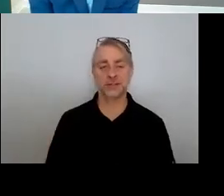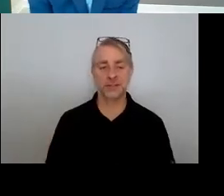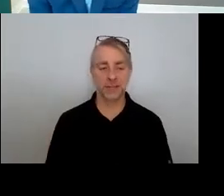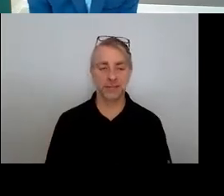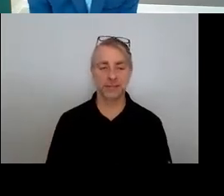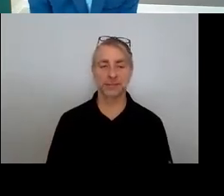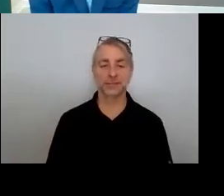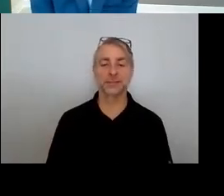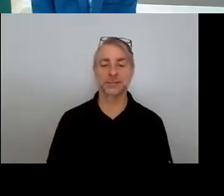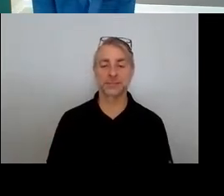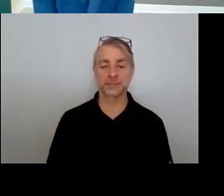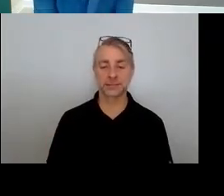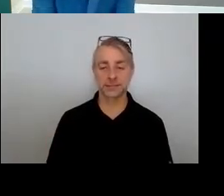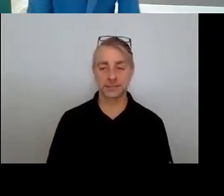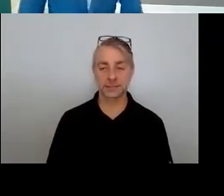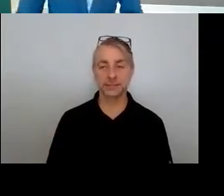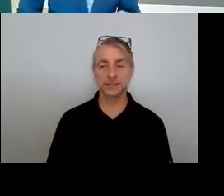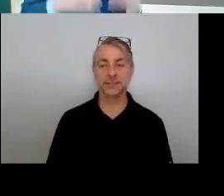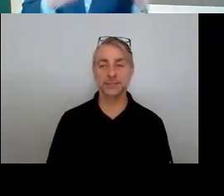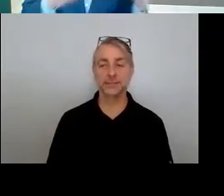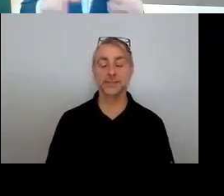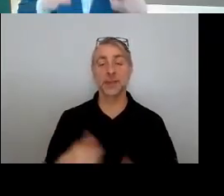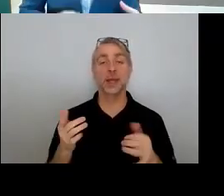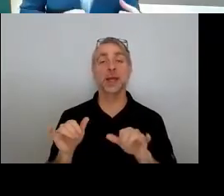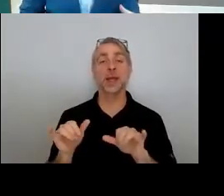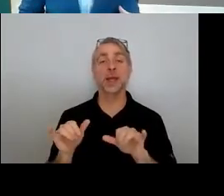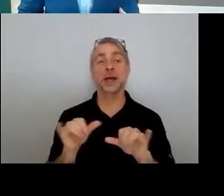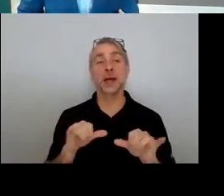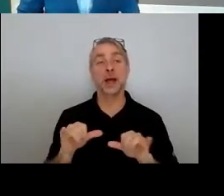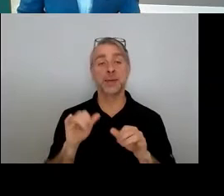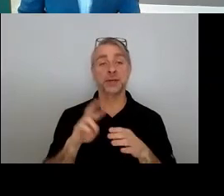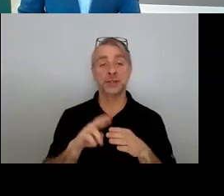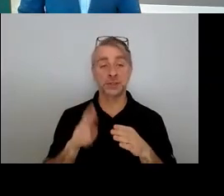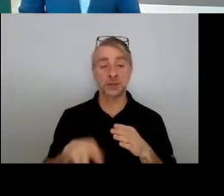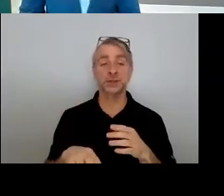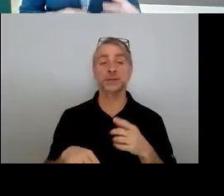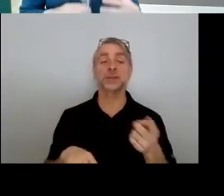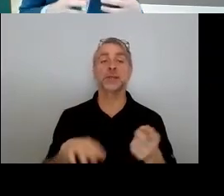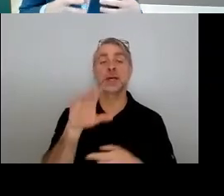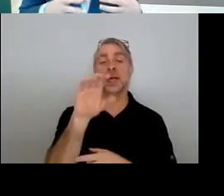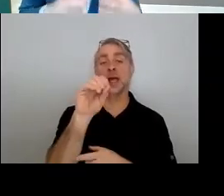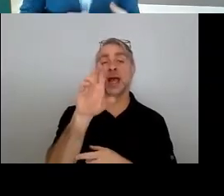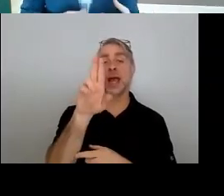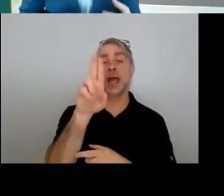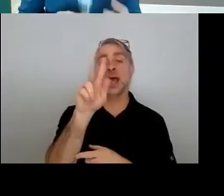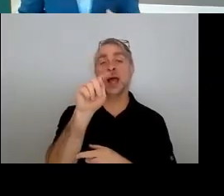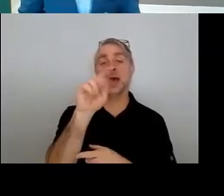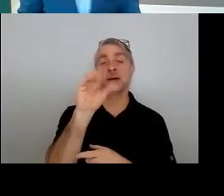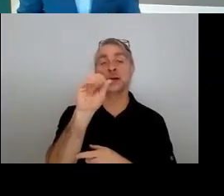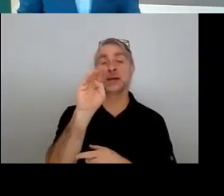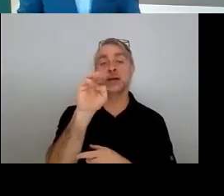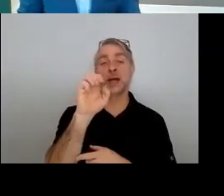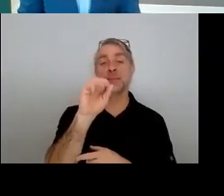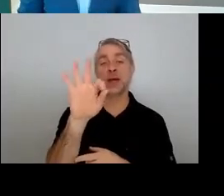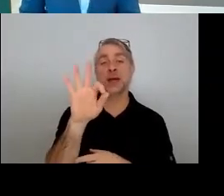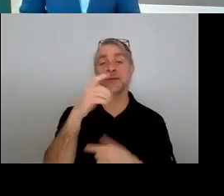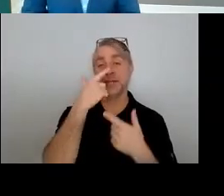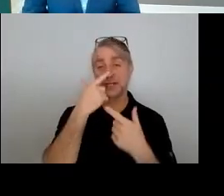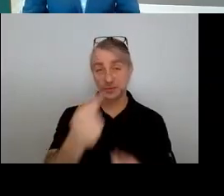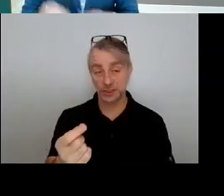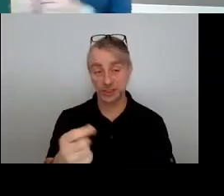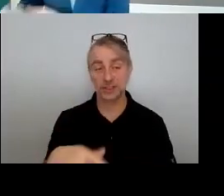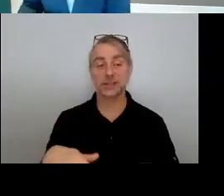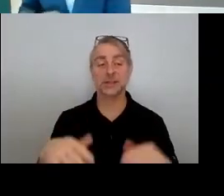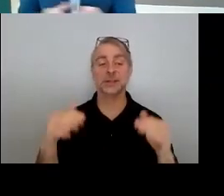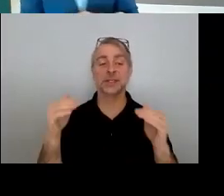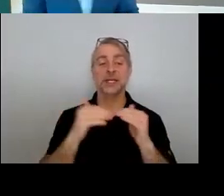effect sizes you'd estimate is that the outcome of interest here is a binary variable. So either